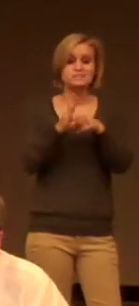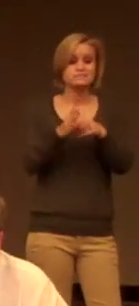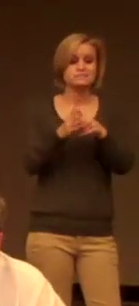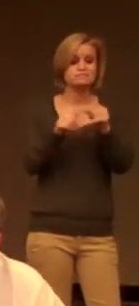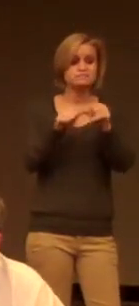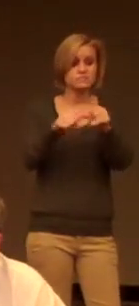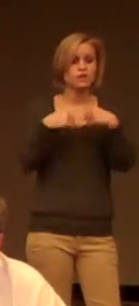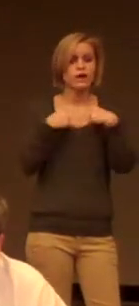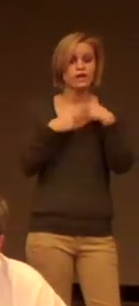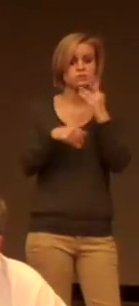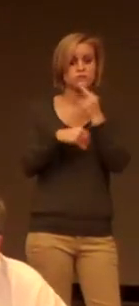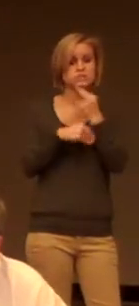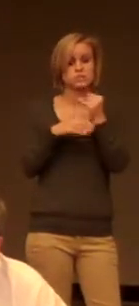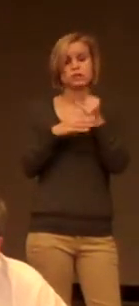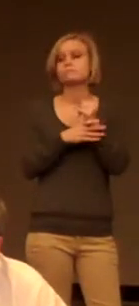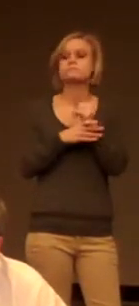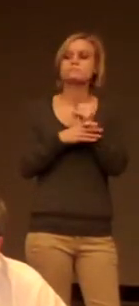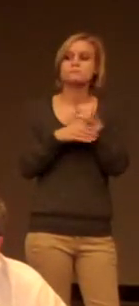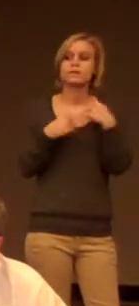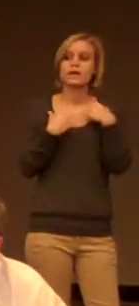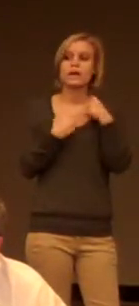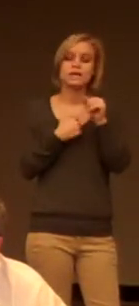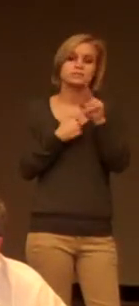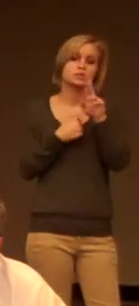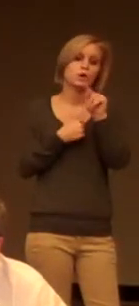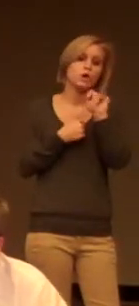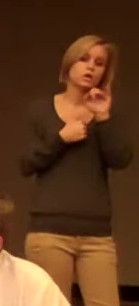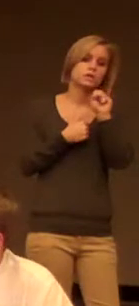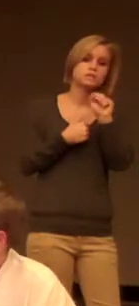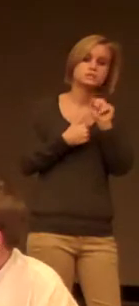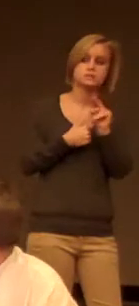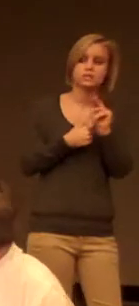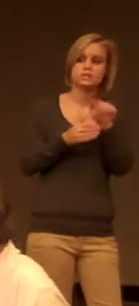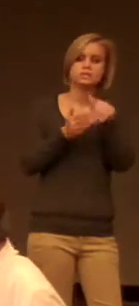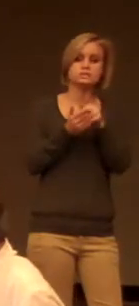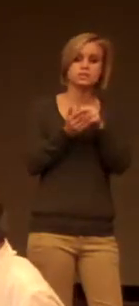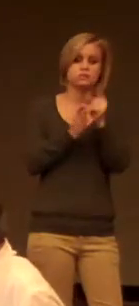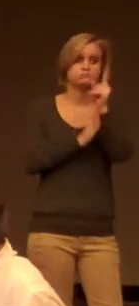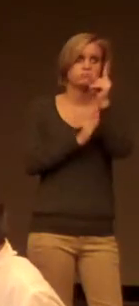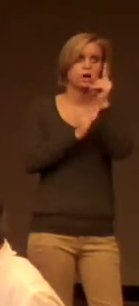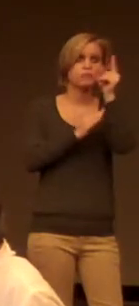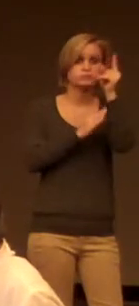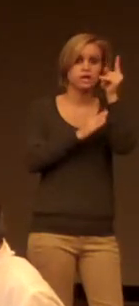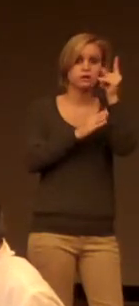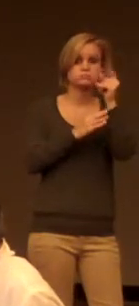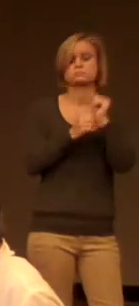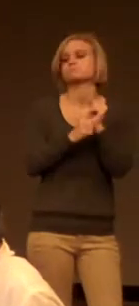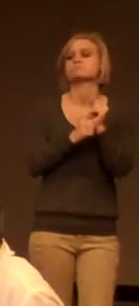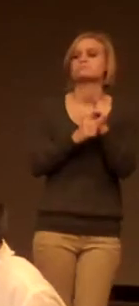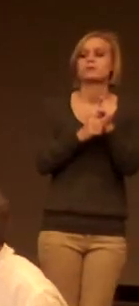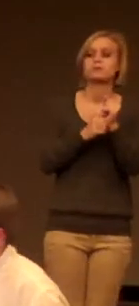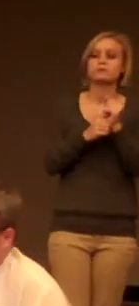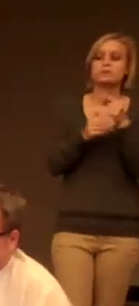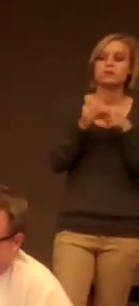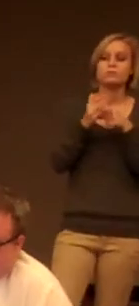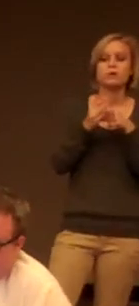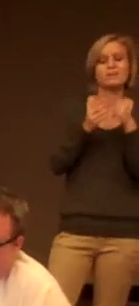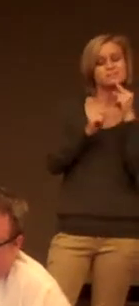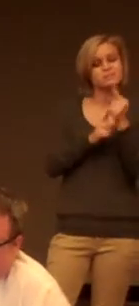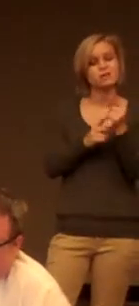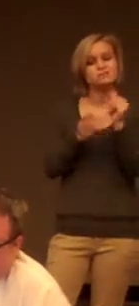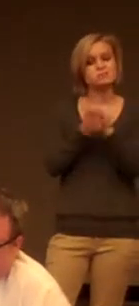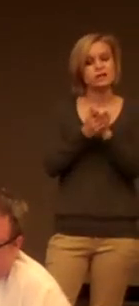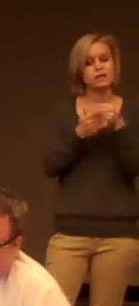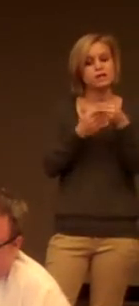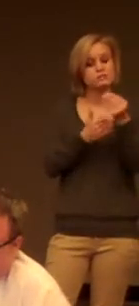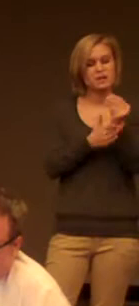restaurant. Okay? And has an artisan center upstairs. What this suggests is that